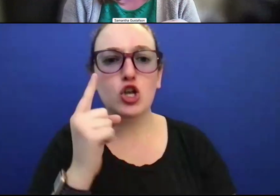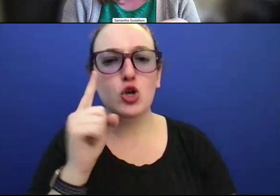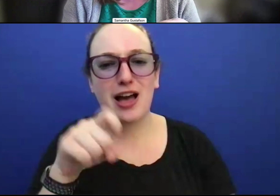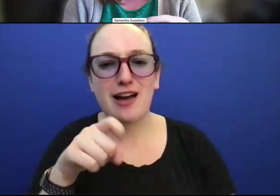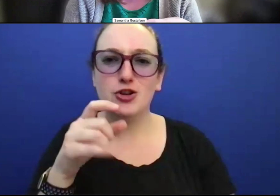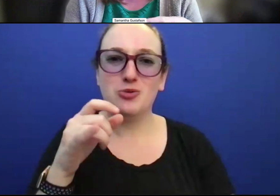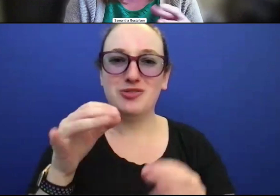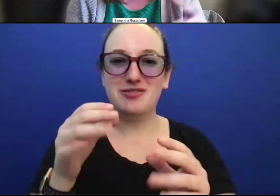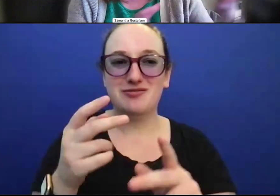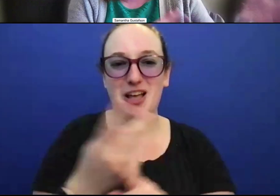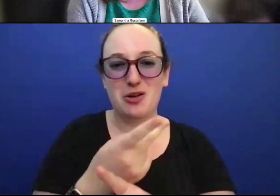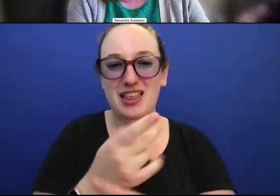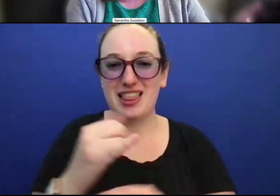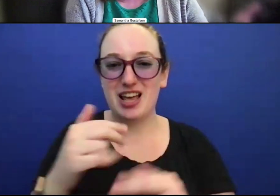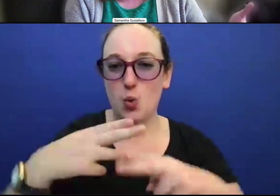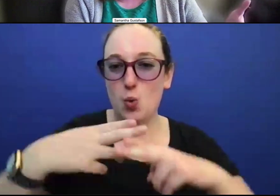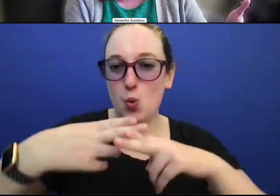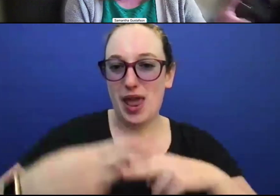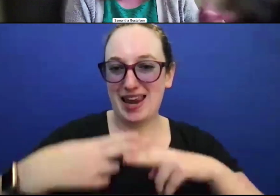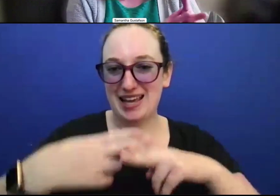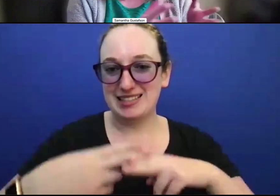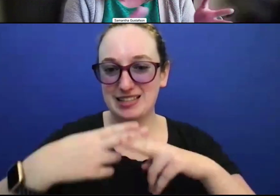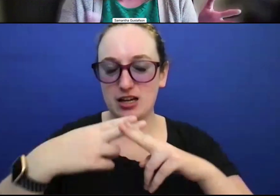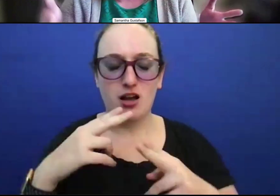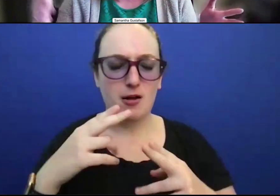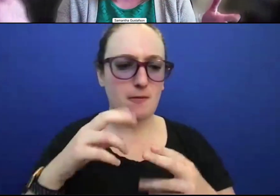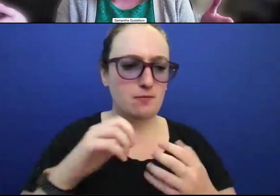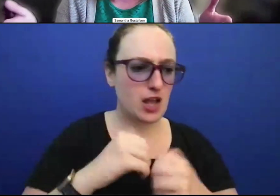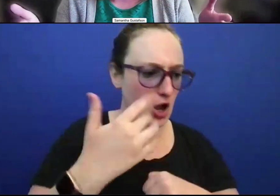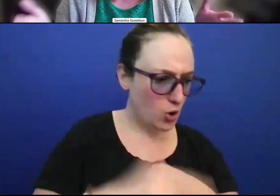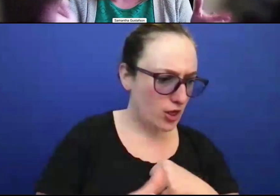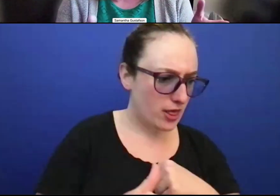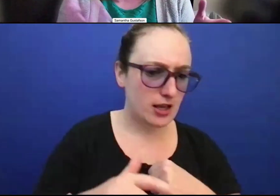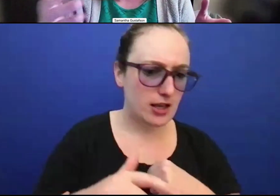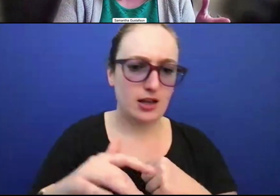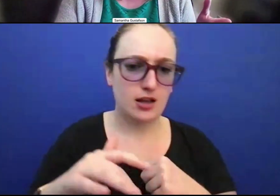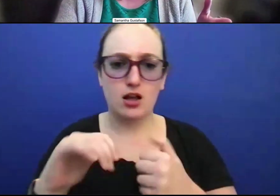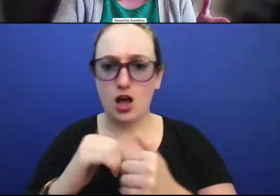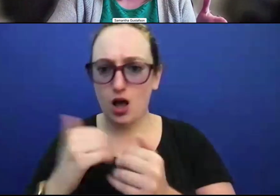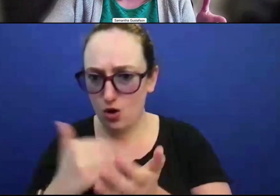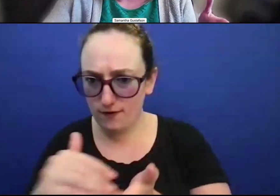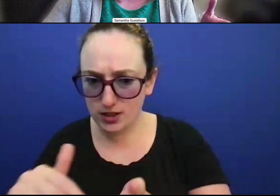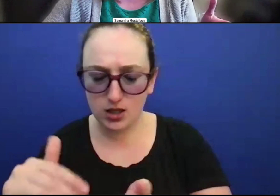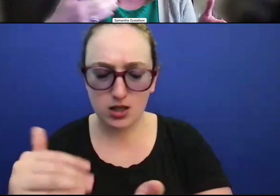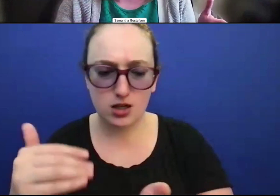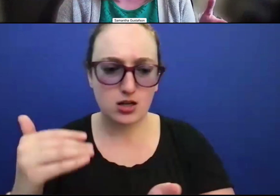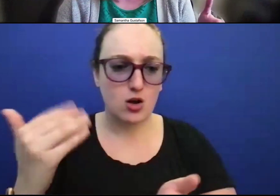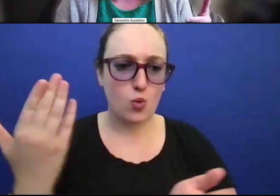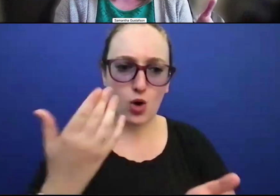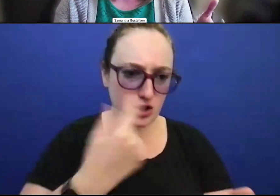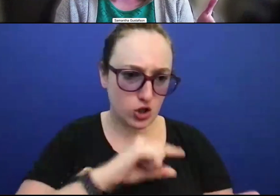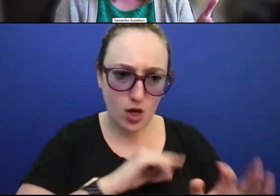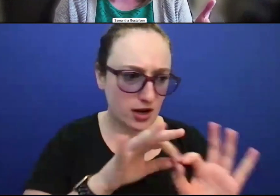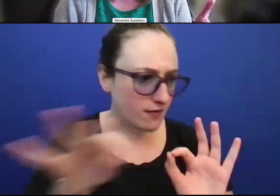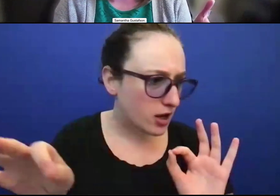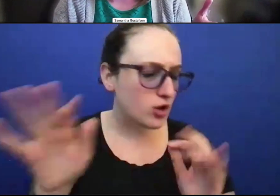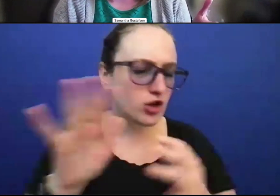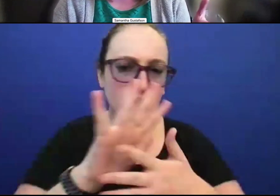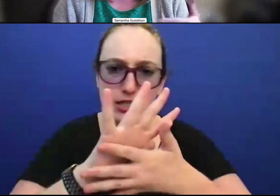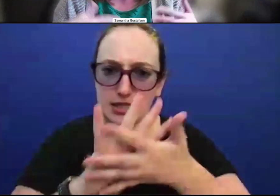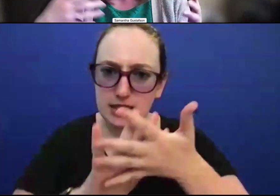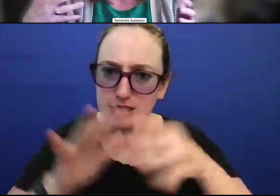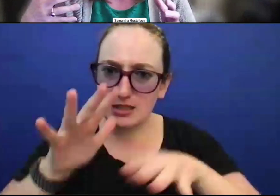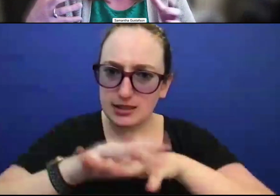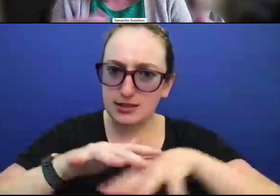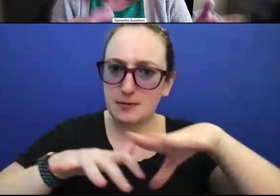dosage measure of how early did they get their device, how often did they use it, but then also what was the quality of linguistic input that they